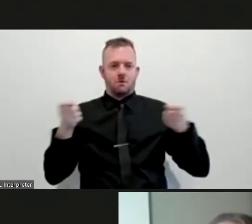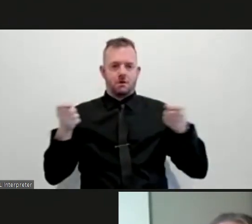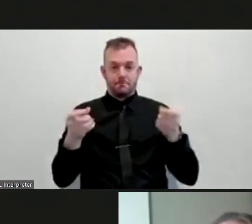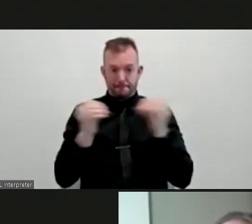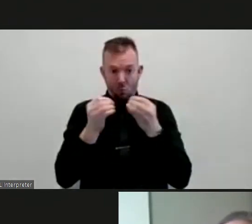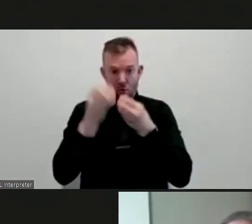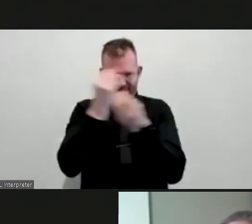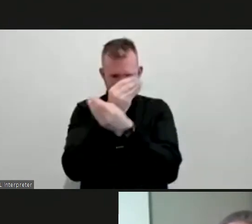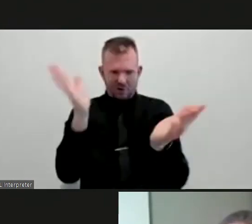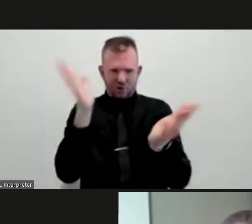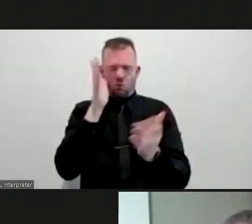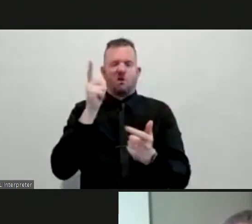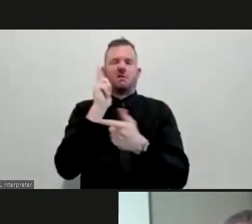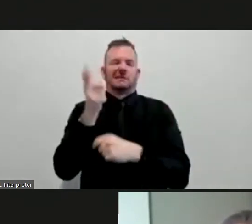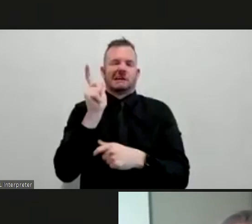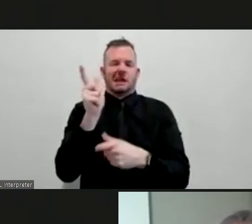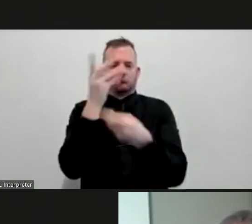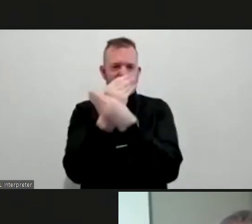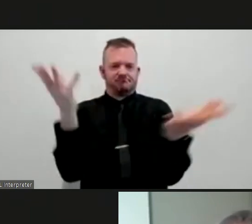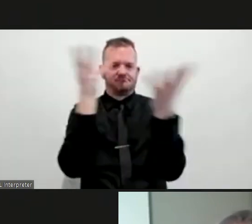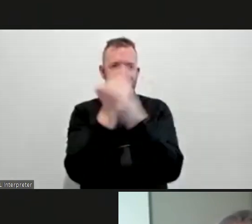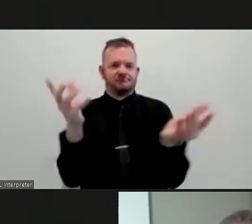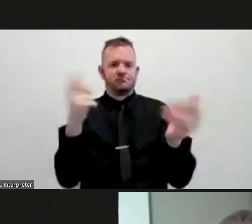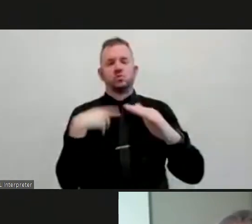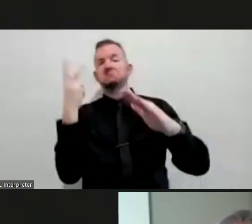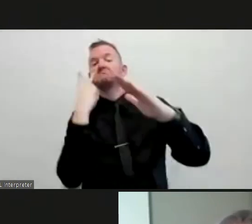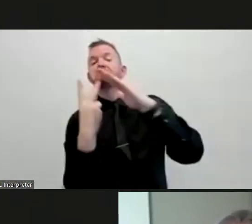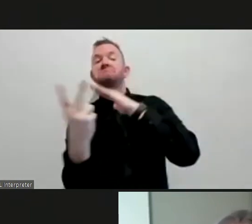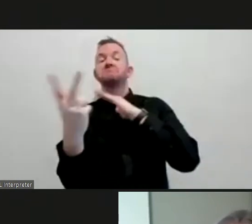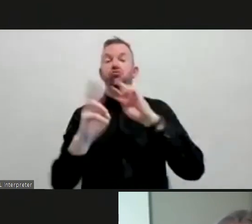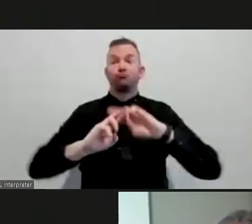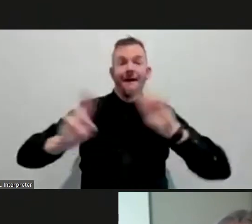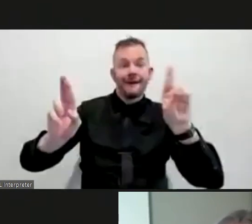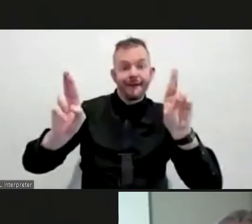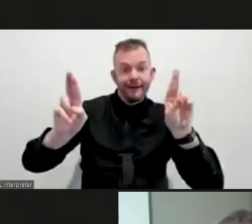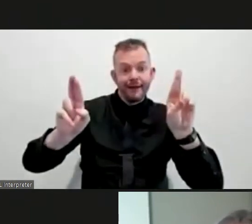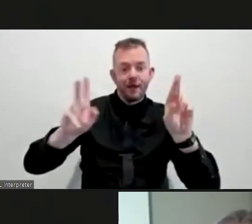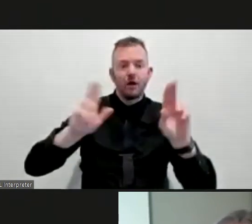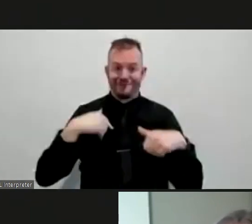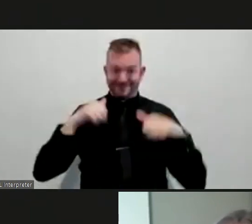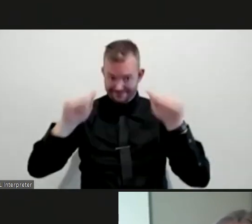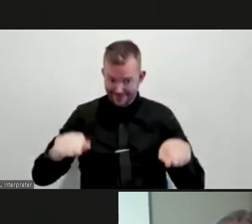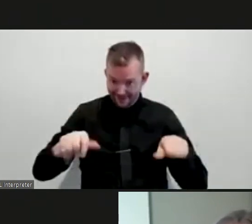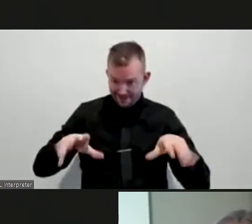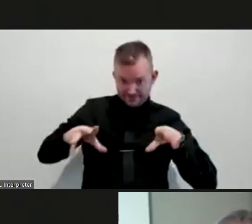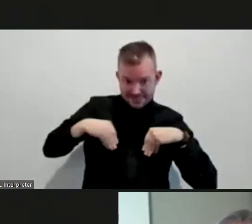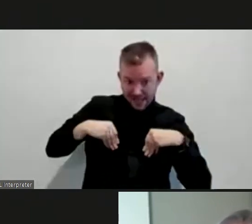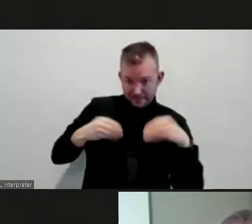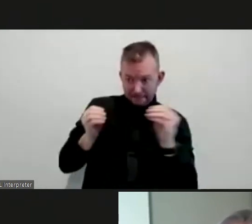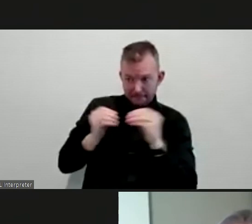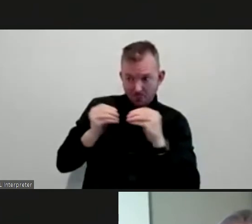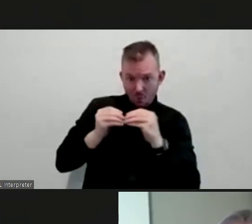are capable of receiving 300 and administering 350 to 400,000 per week.